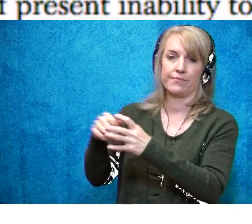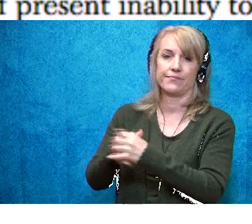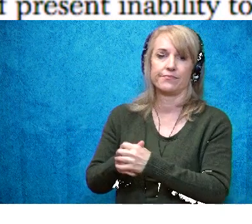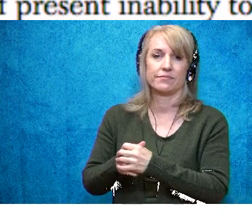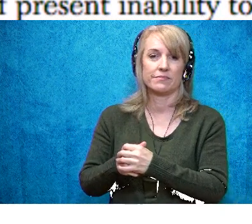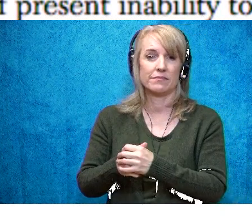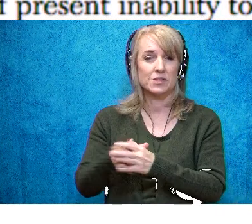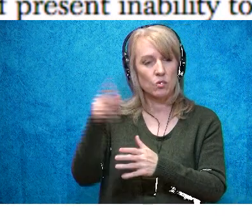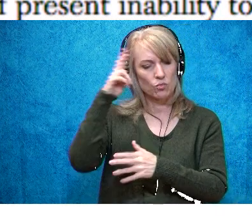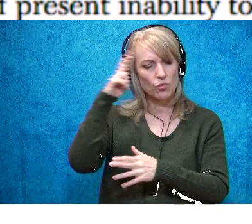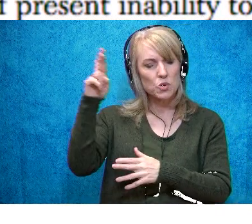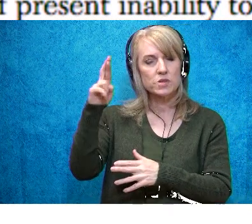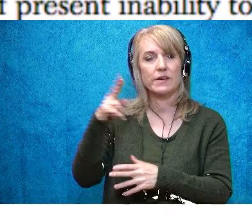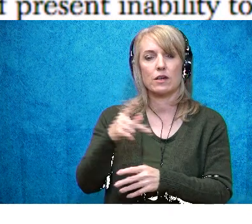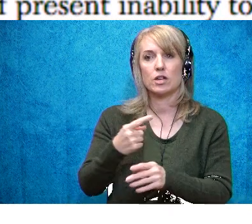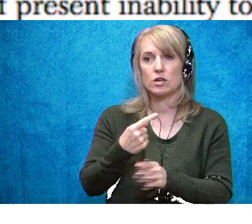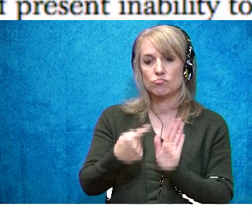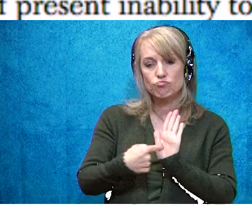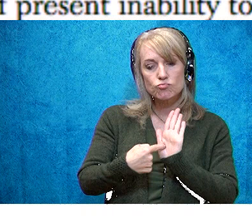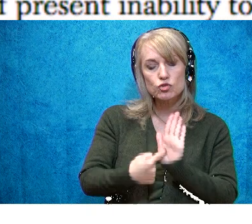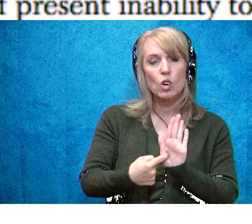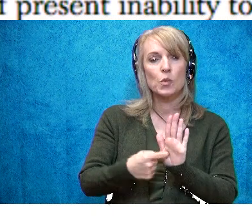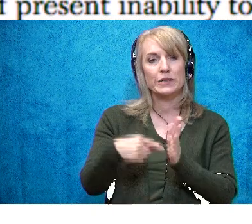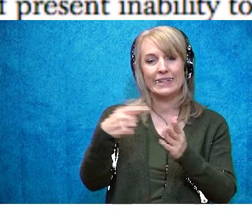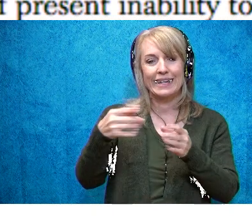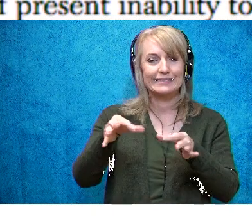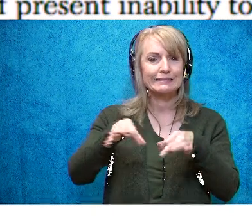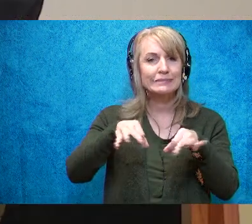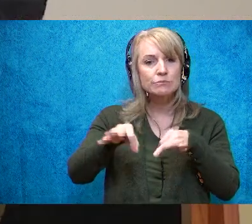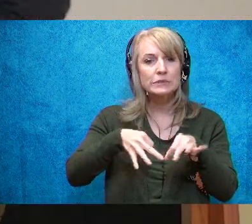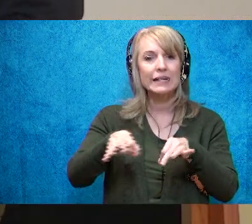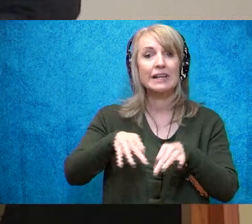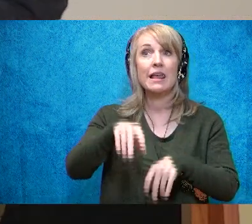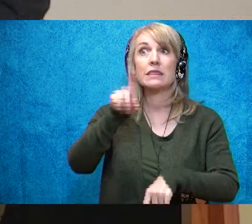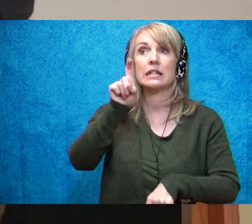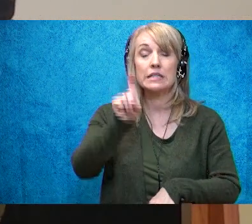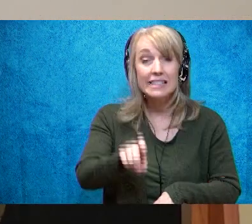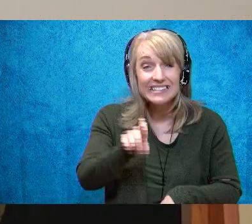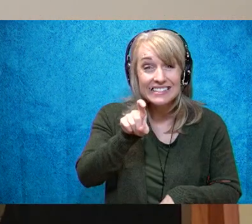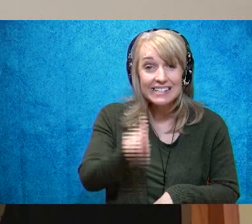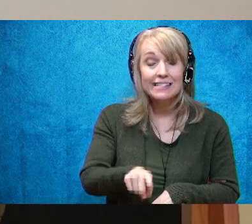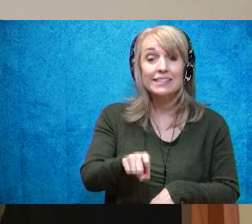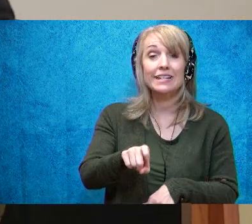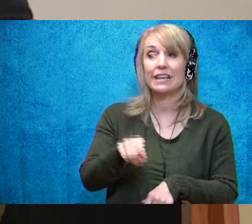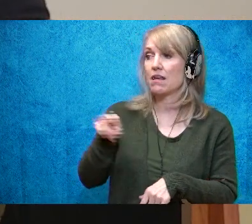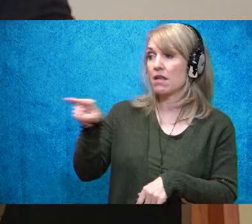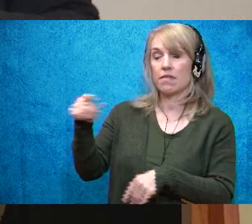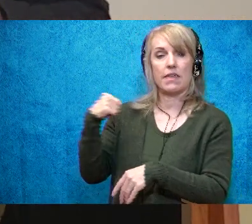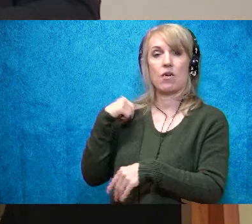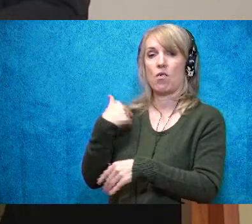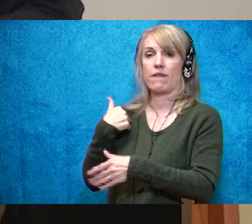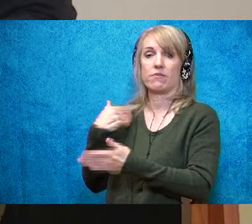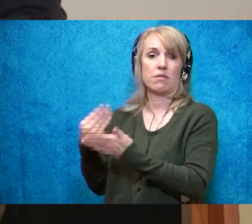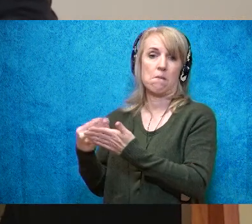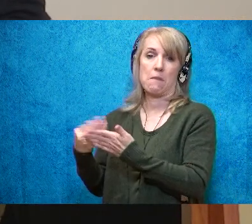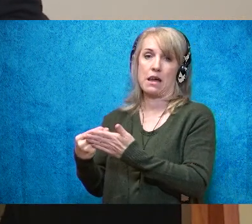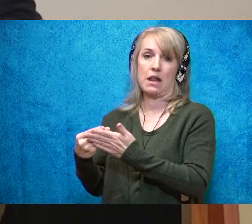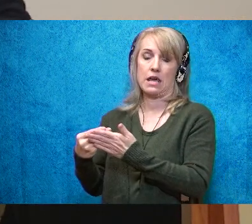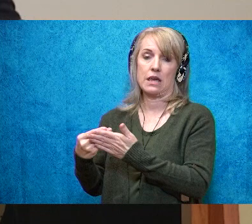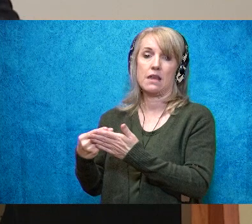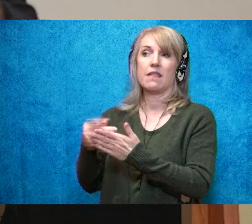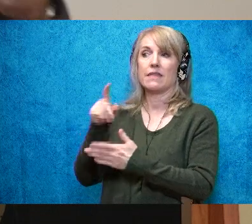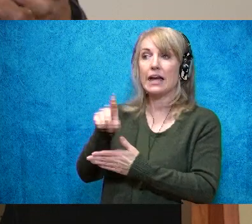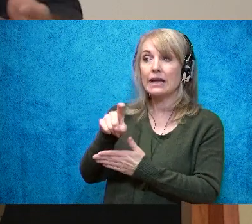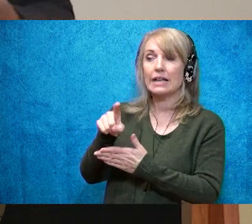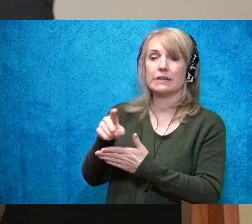necessity, the need for help. As they're fighting, they don't have the weapons and they don't have the money to put cash on the table. They need something more. They